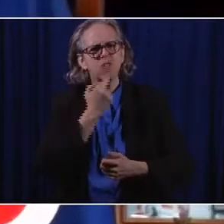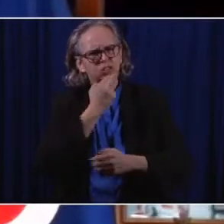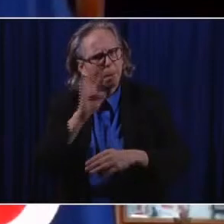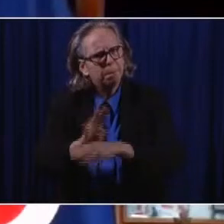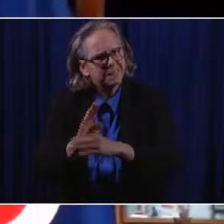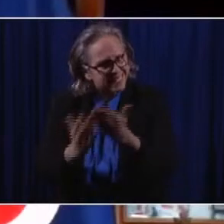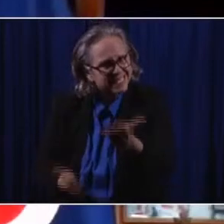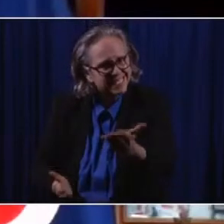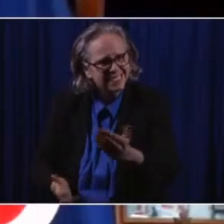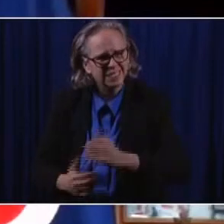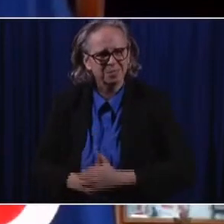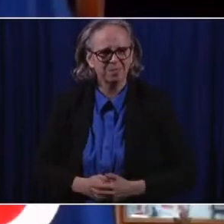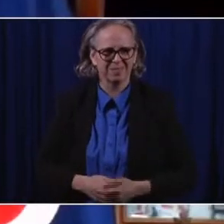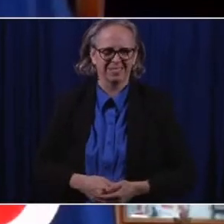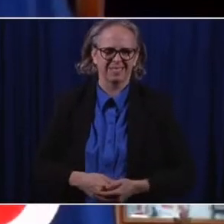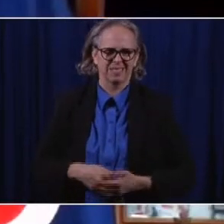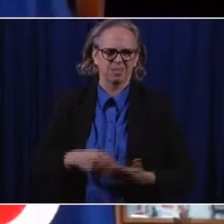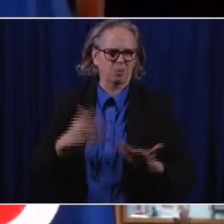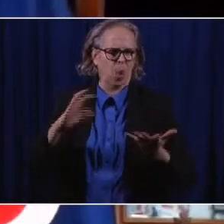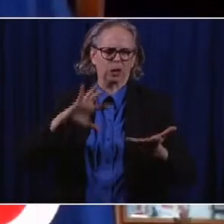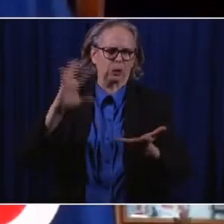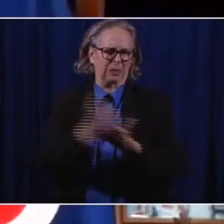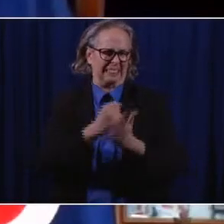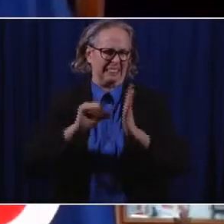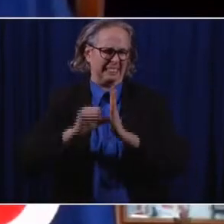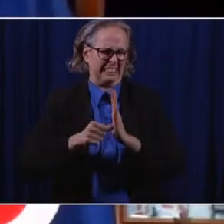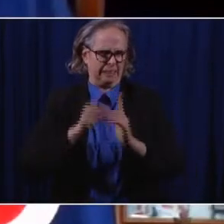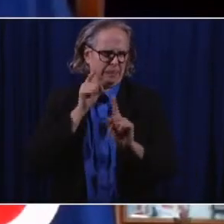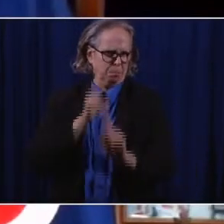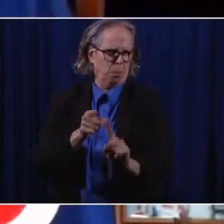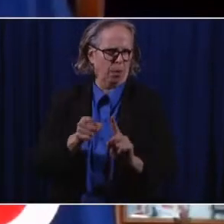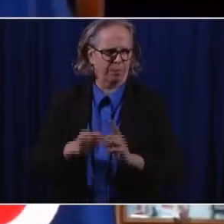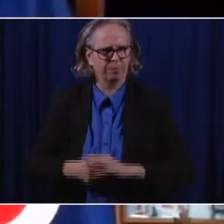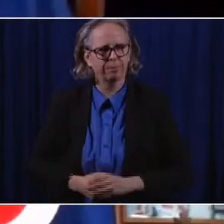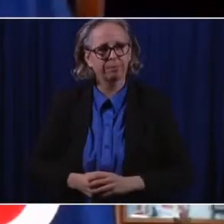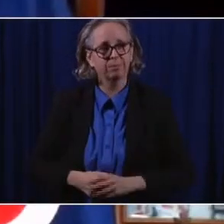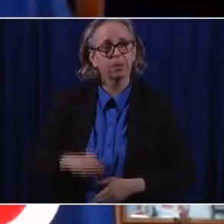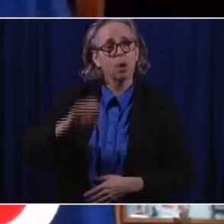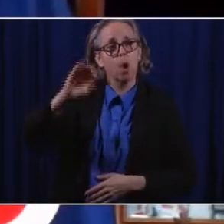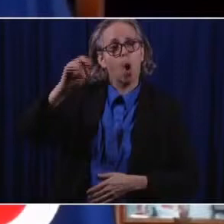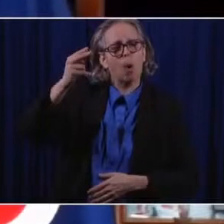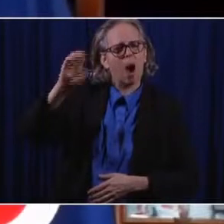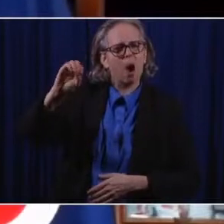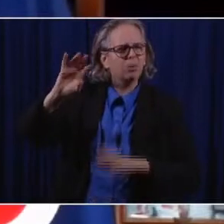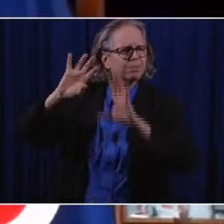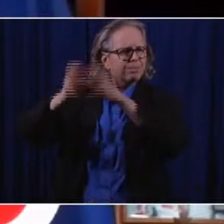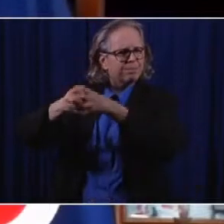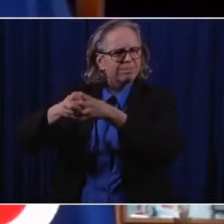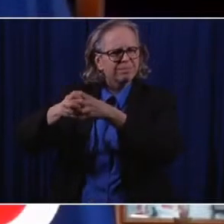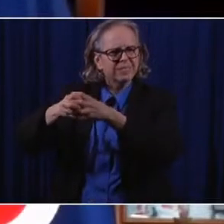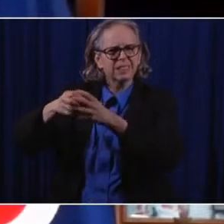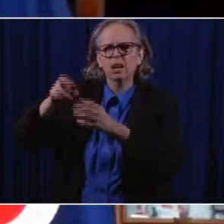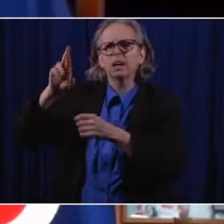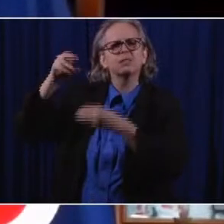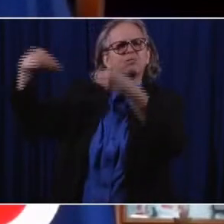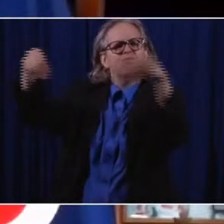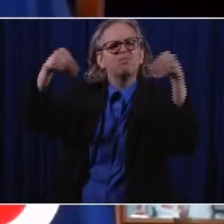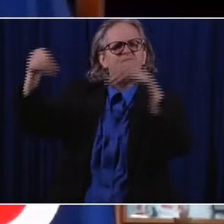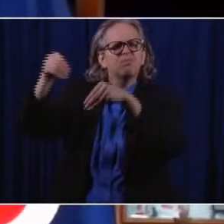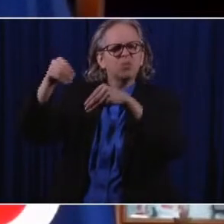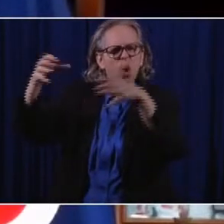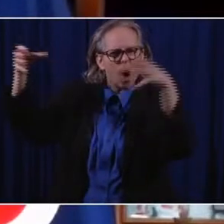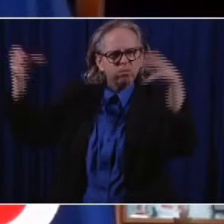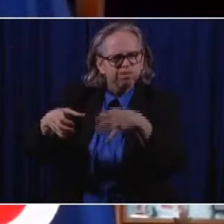to amplify something that the Ohio Council of Retail Merchants announced. Buy in Ohio campaign, the Buy in